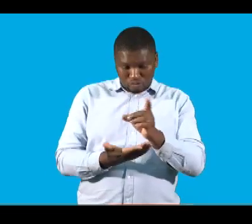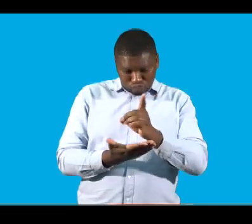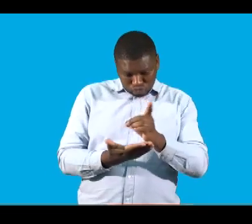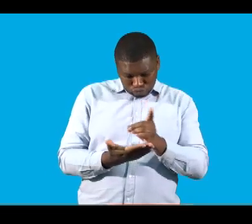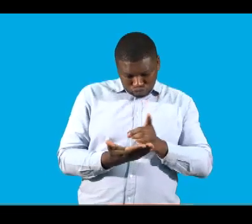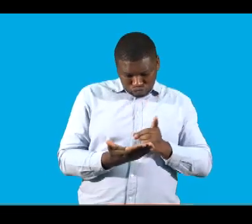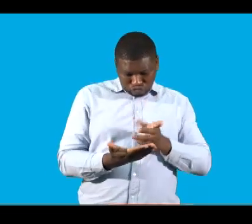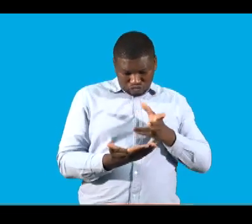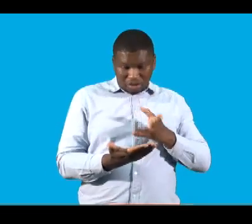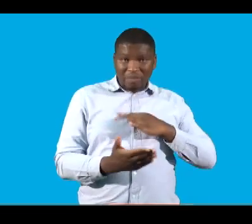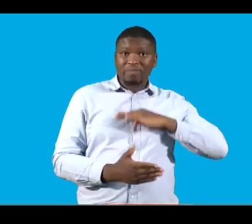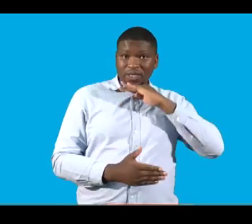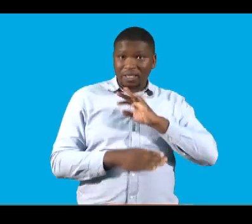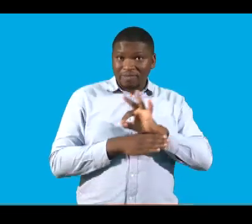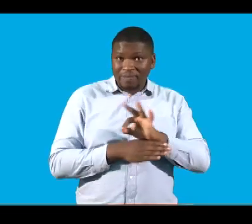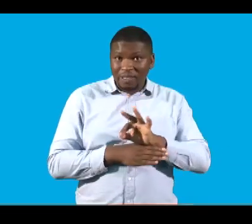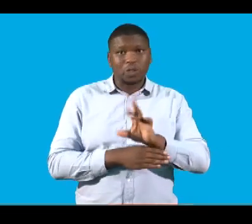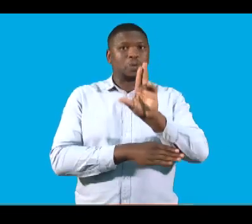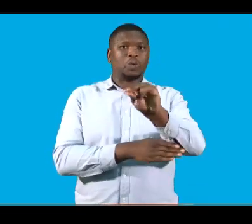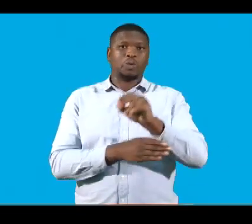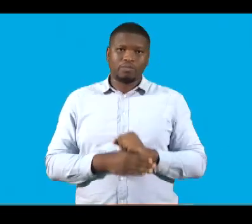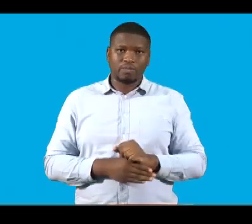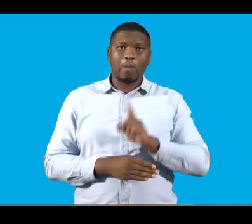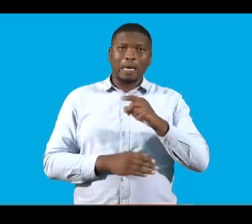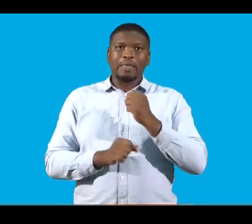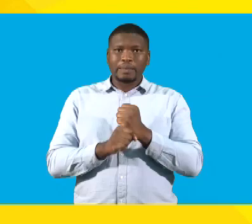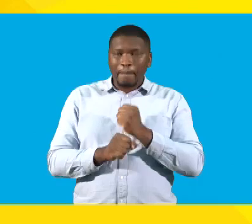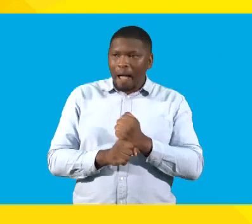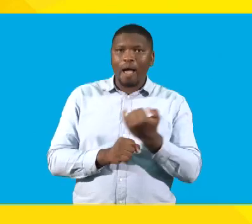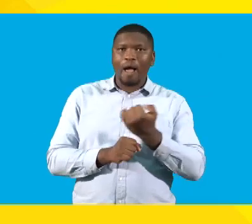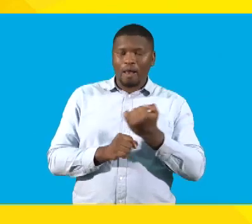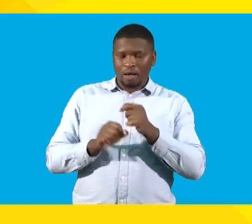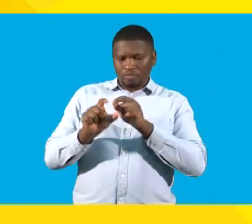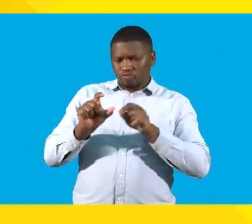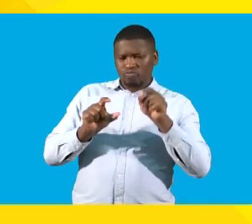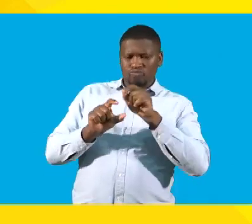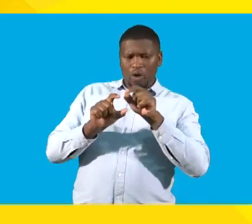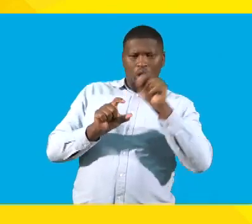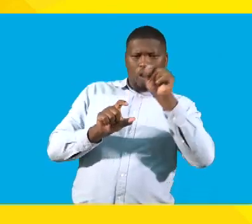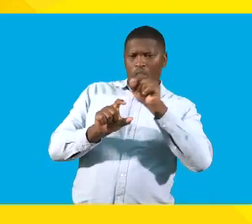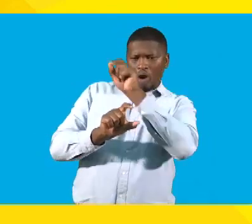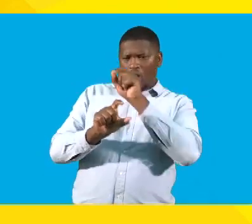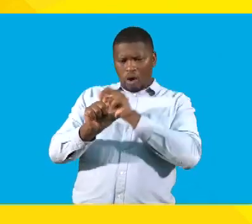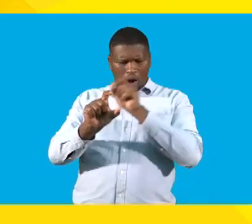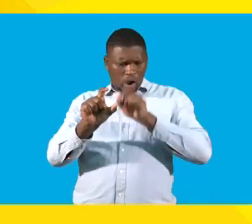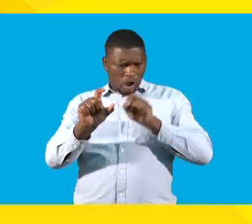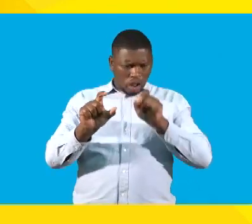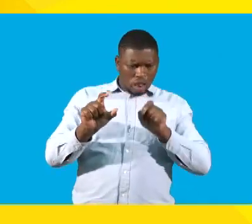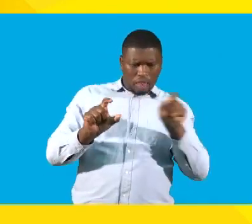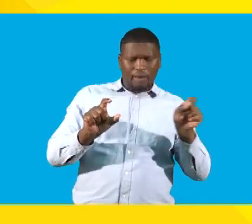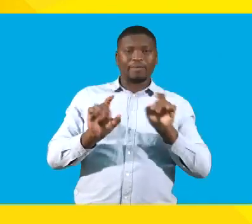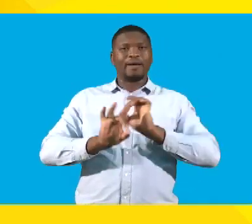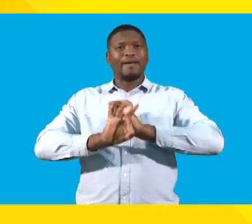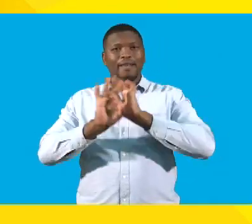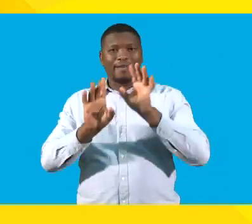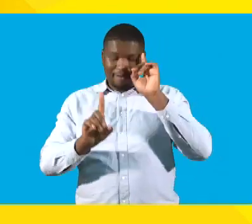that is not sufficient planning. Planning means that you're making a spider diagram and you are laying out your ideas clearly